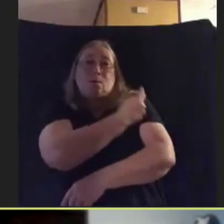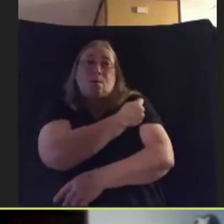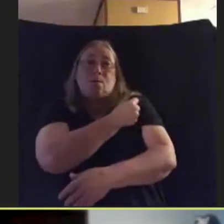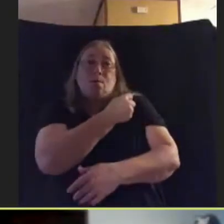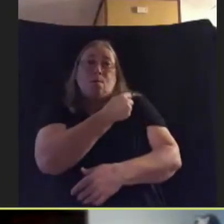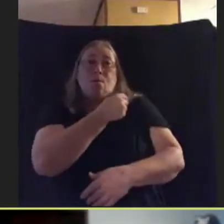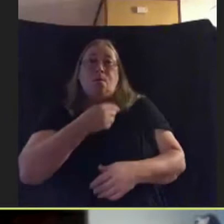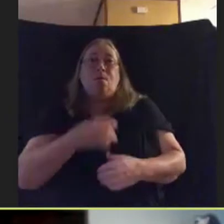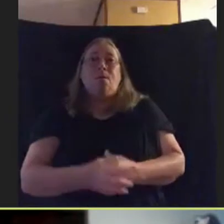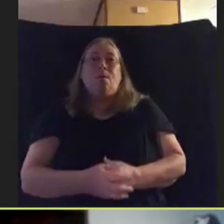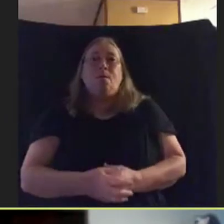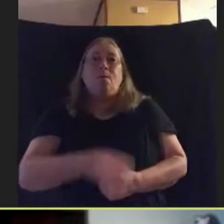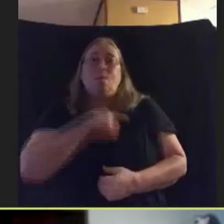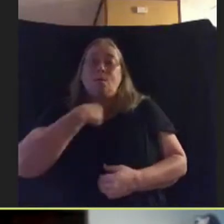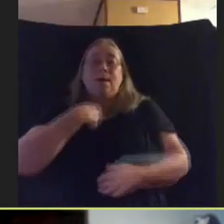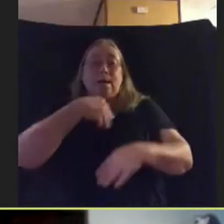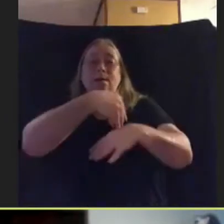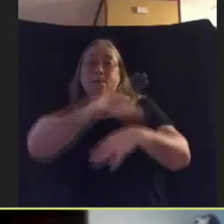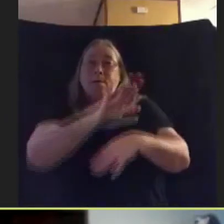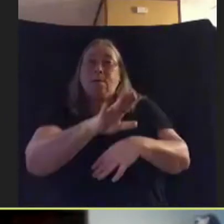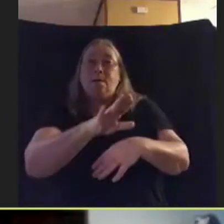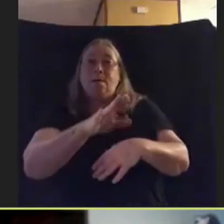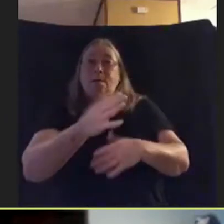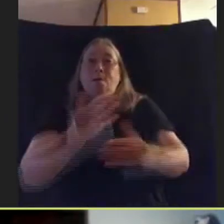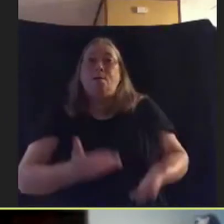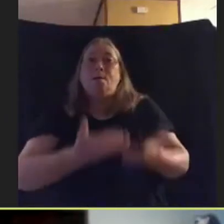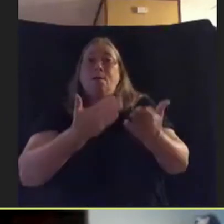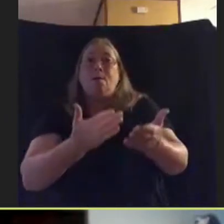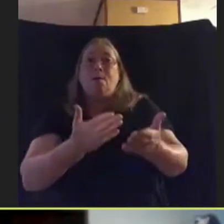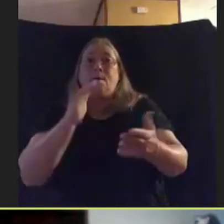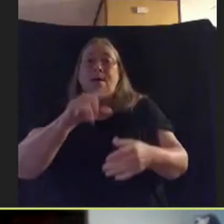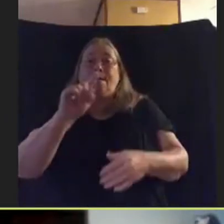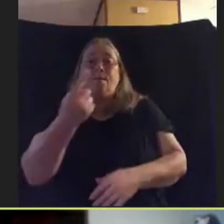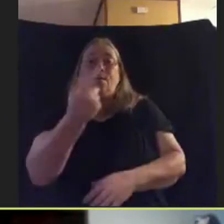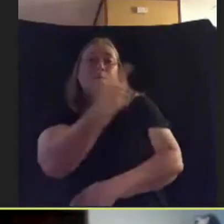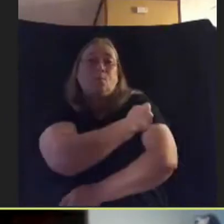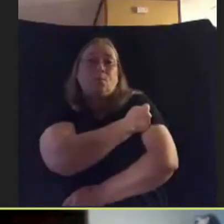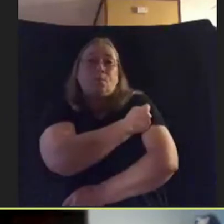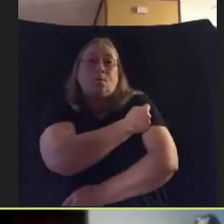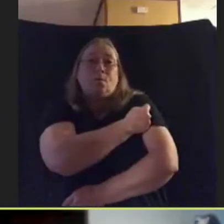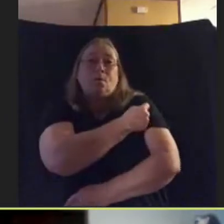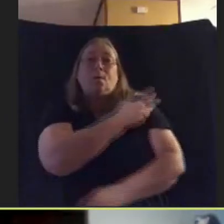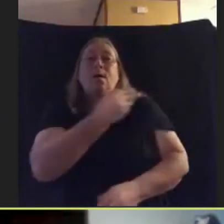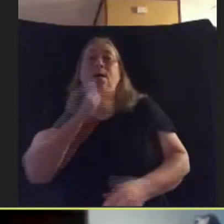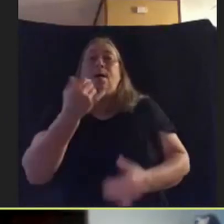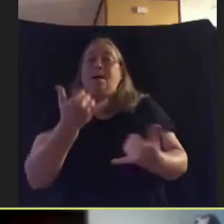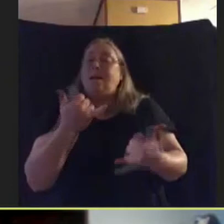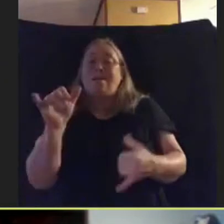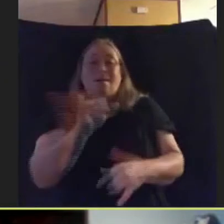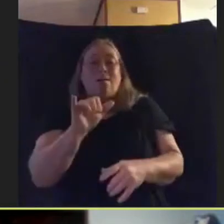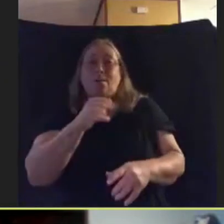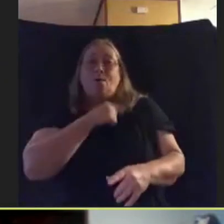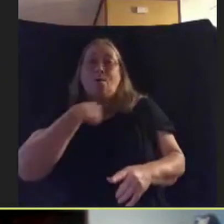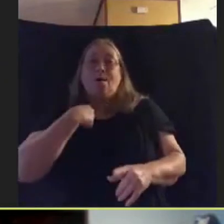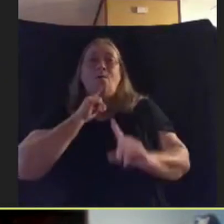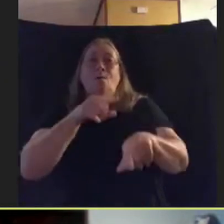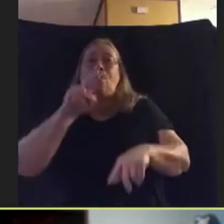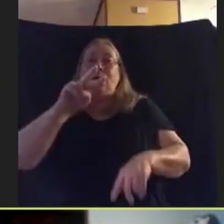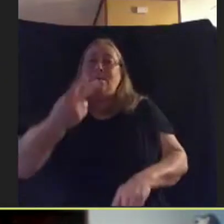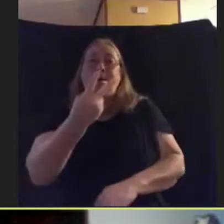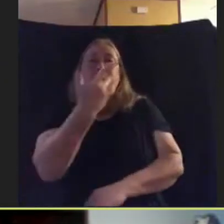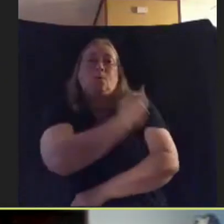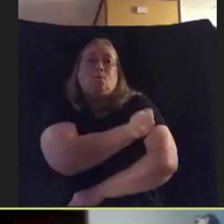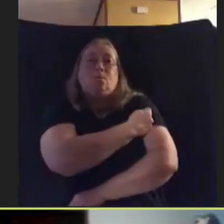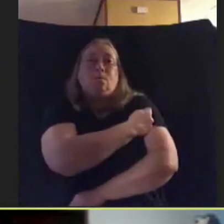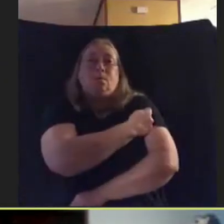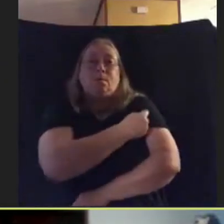send a provider first dose vaccines, we are going to send them second dose vaccines too. So they don't have to hold back any vaccine from